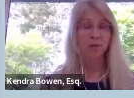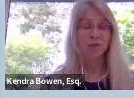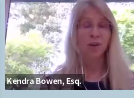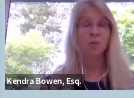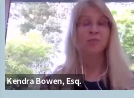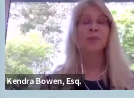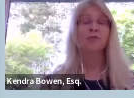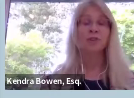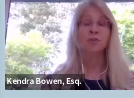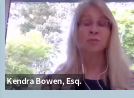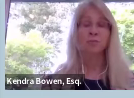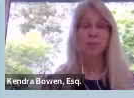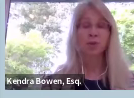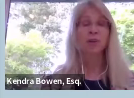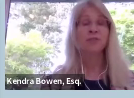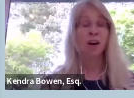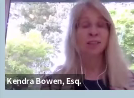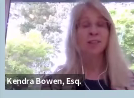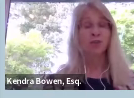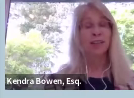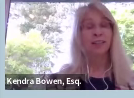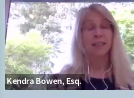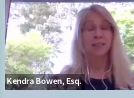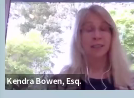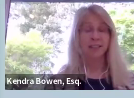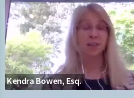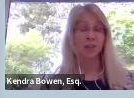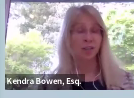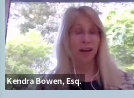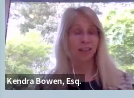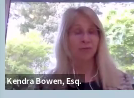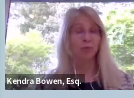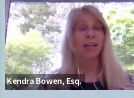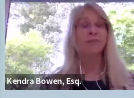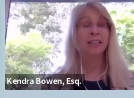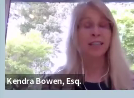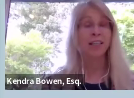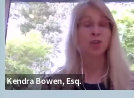the road. So for people who have not created an advanced healthcare